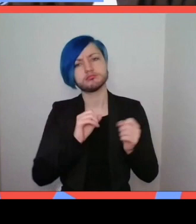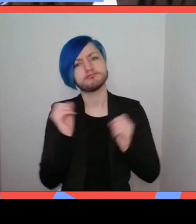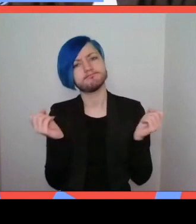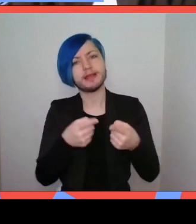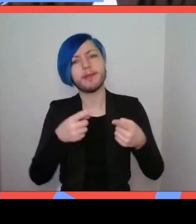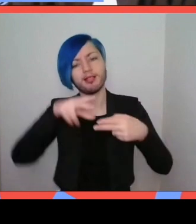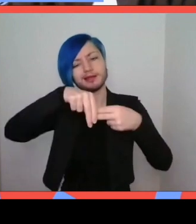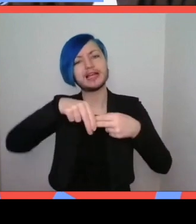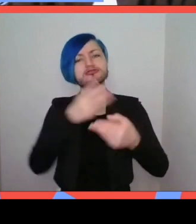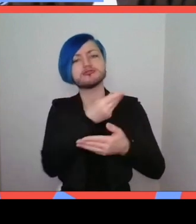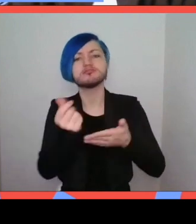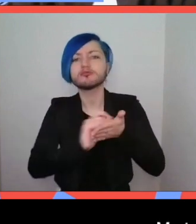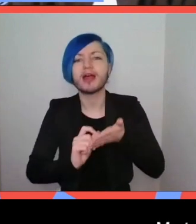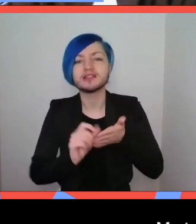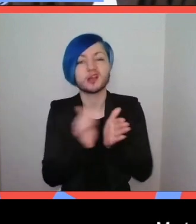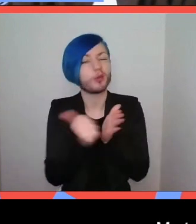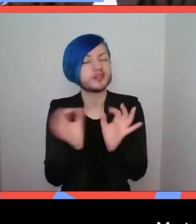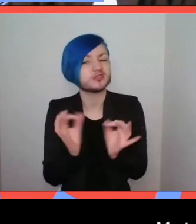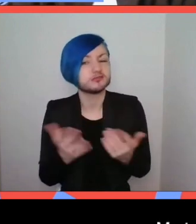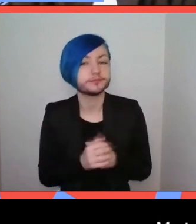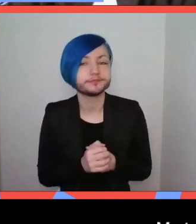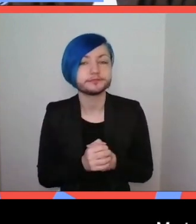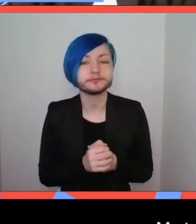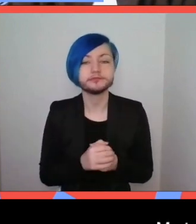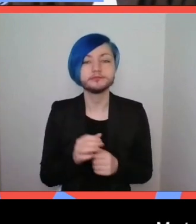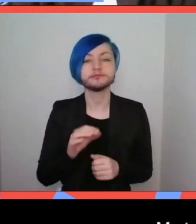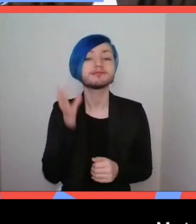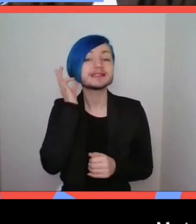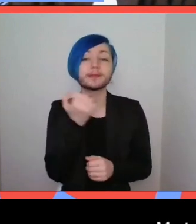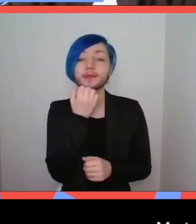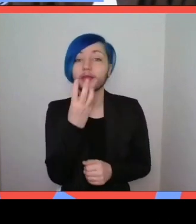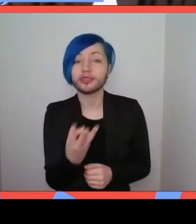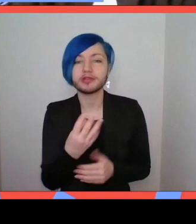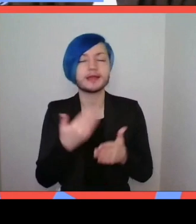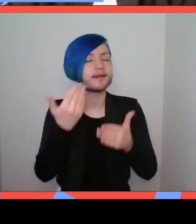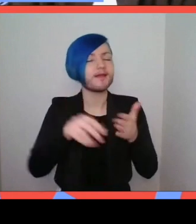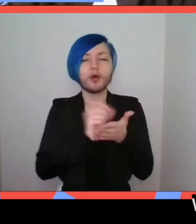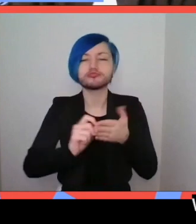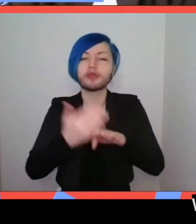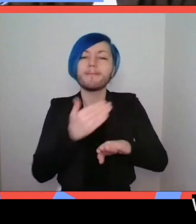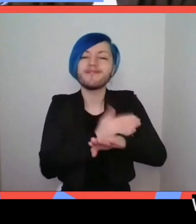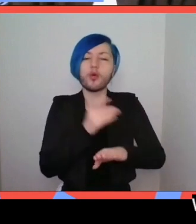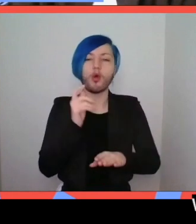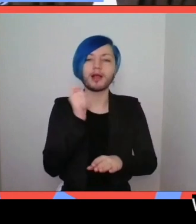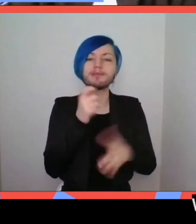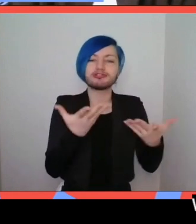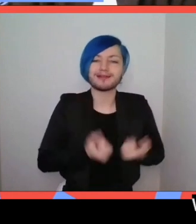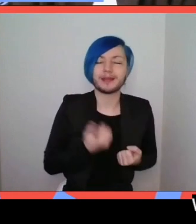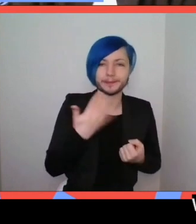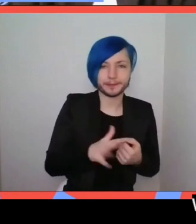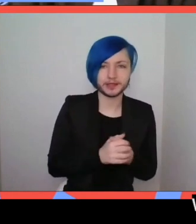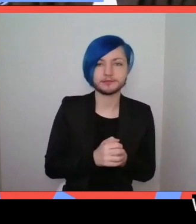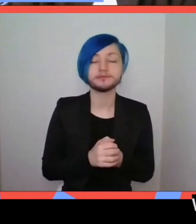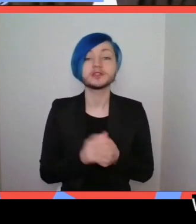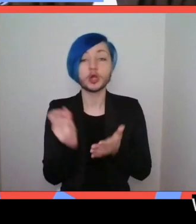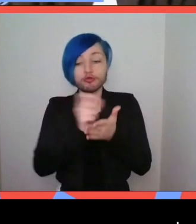email. My third tip is never write on spec. Writing for a publication is a